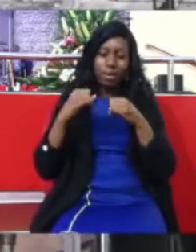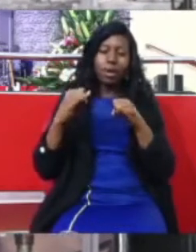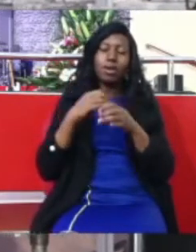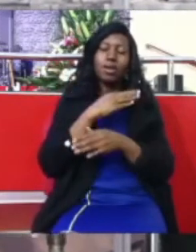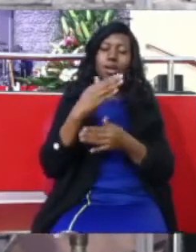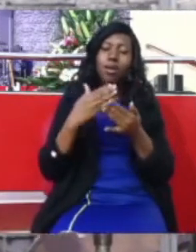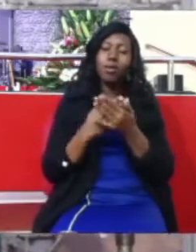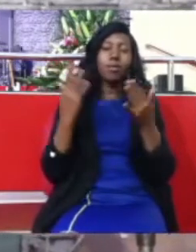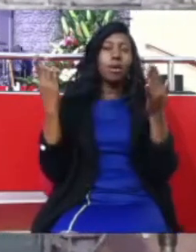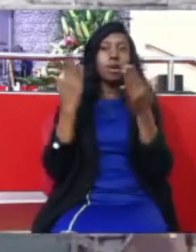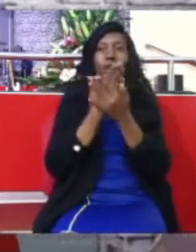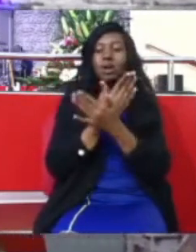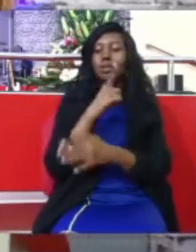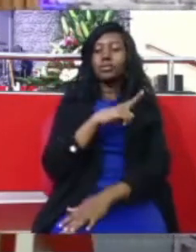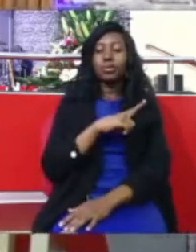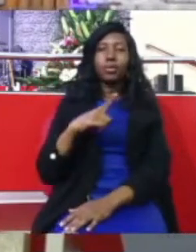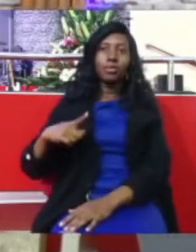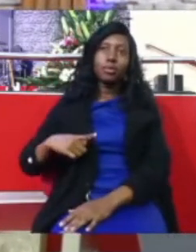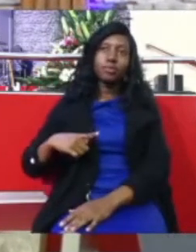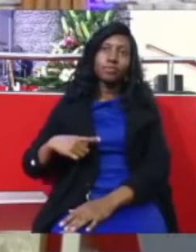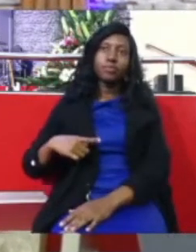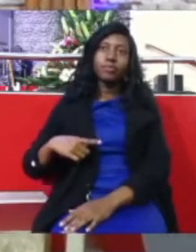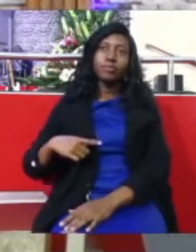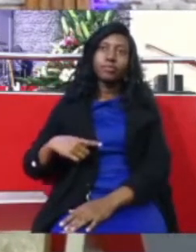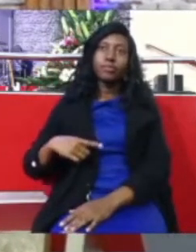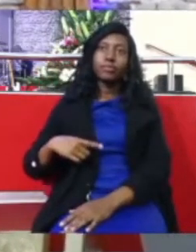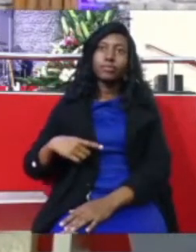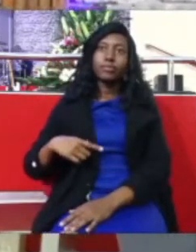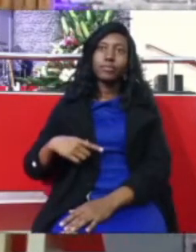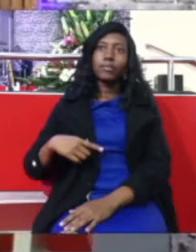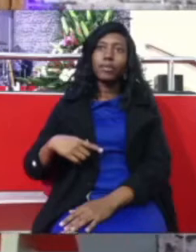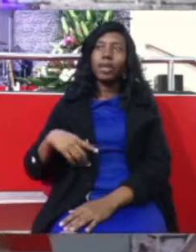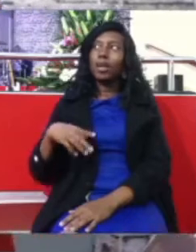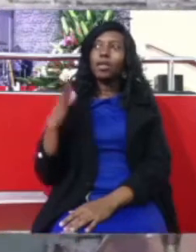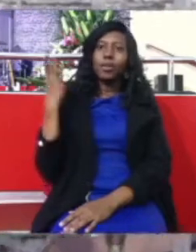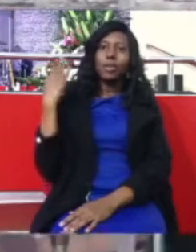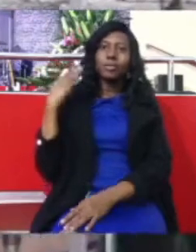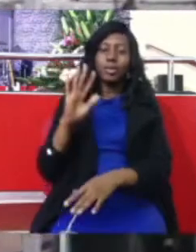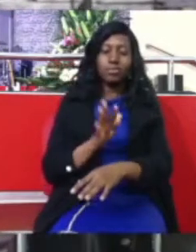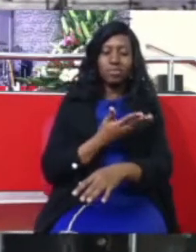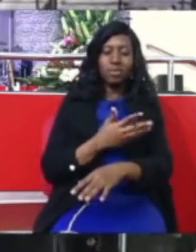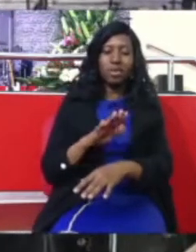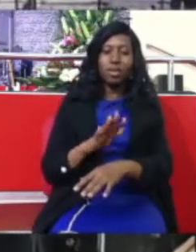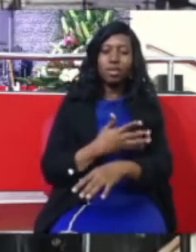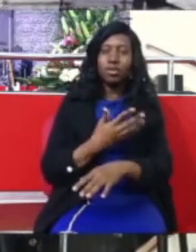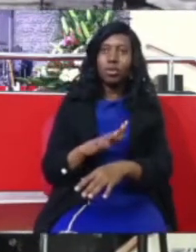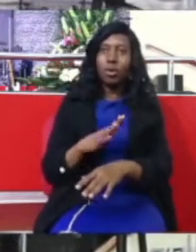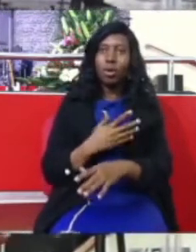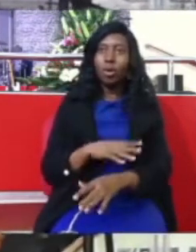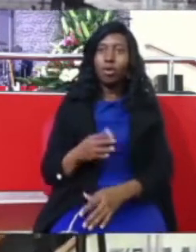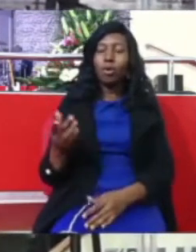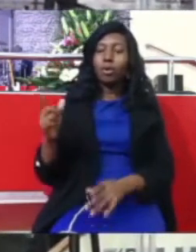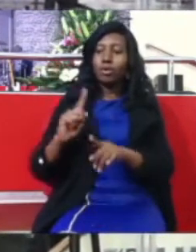long. Remember, there's a song we sang here during the ladies' conference. Bwana mkubwa, tumefanya kazi